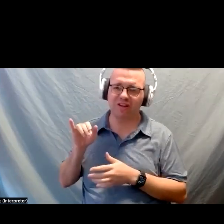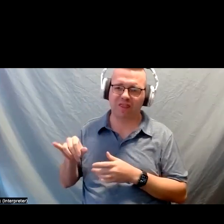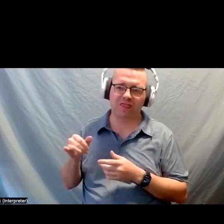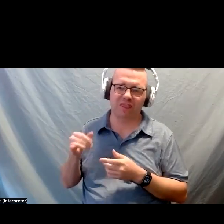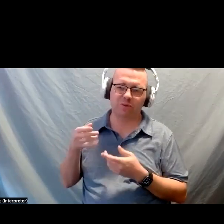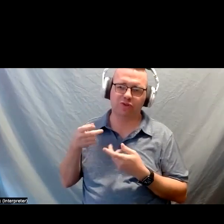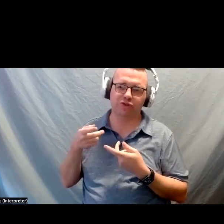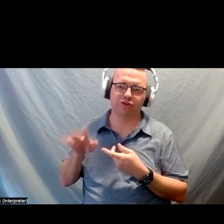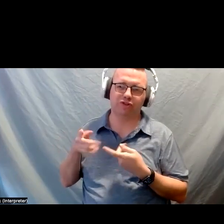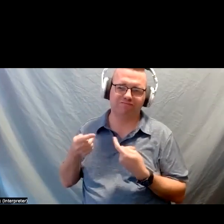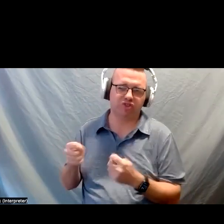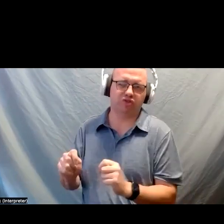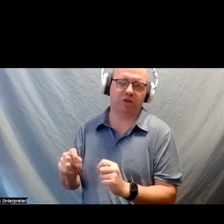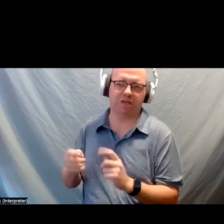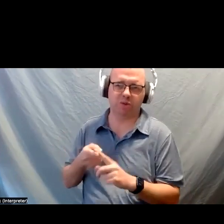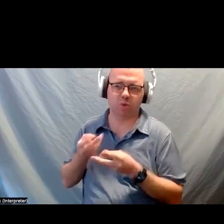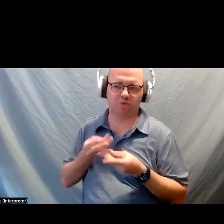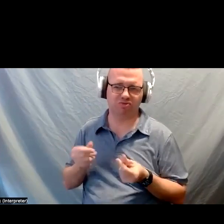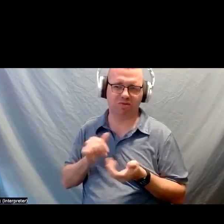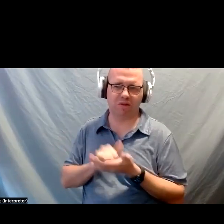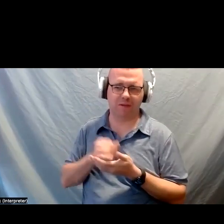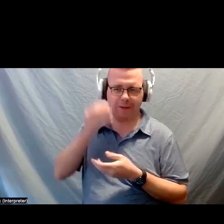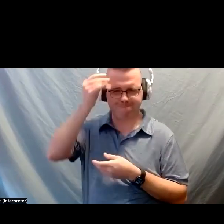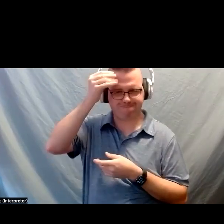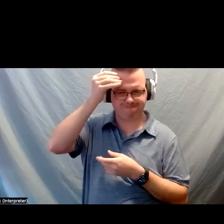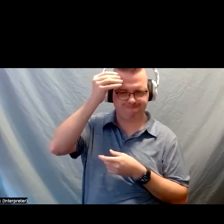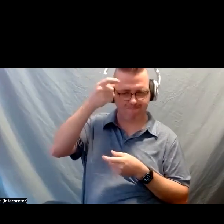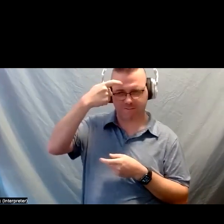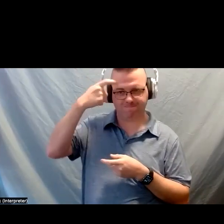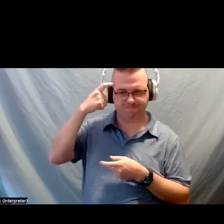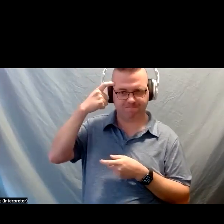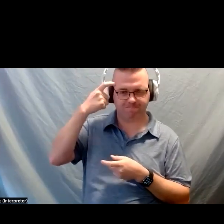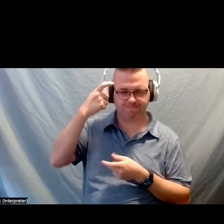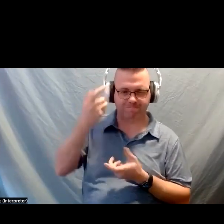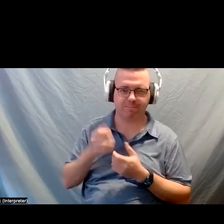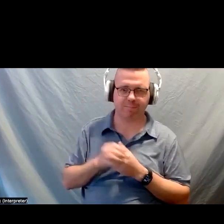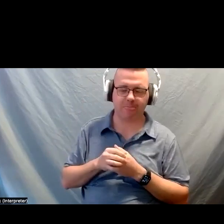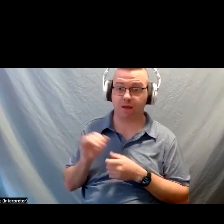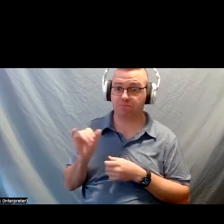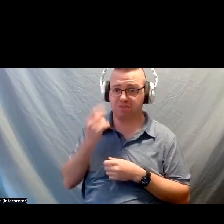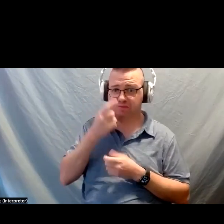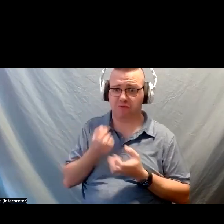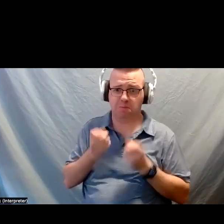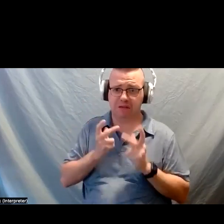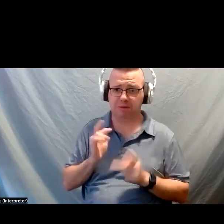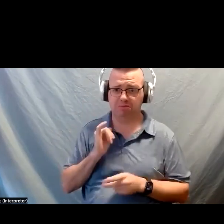attempt to resolve those early dilemmas, as is the case probably for all of us.